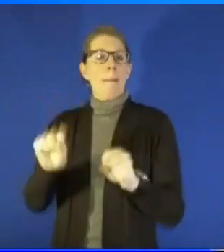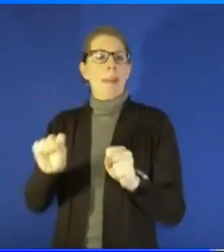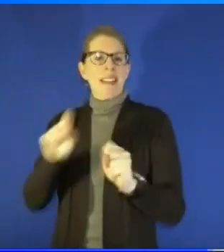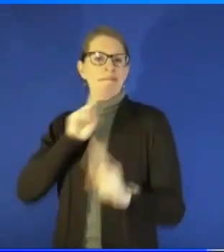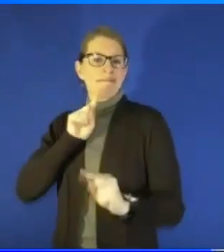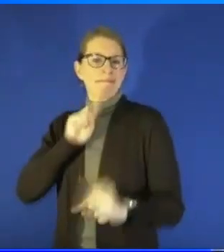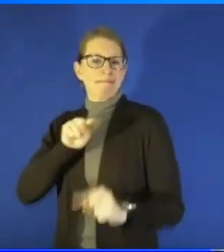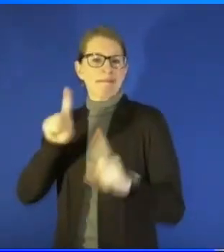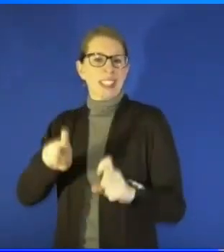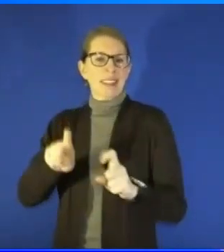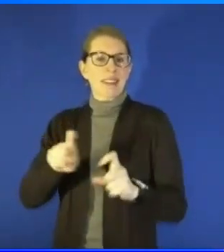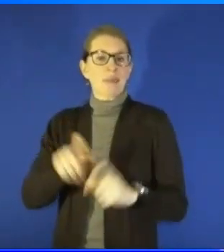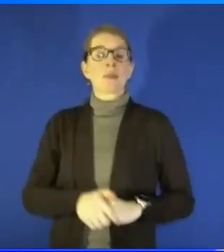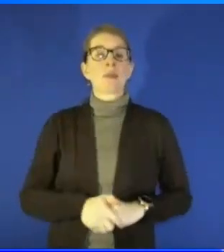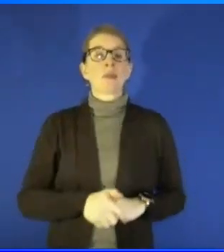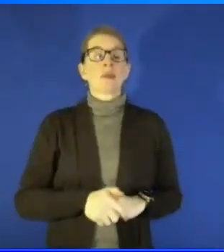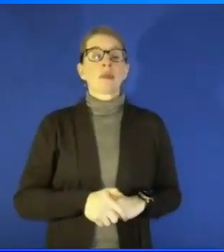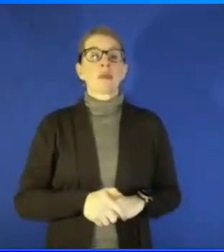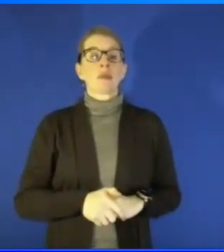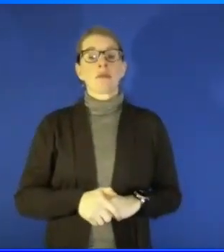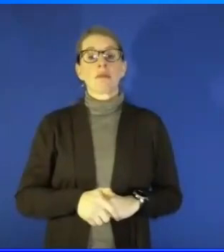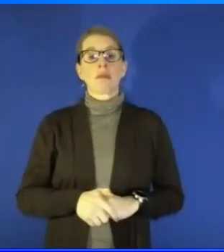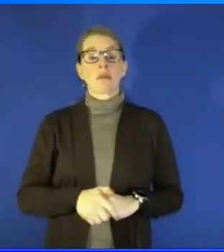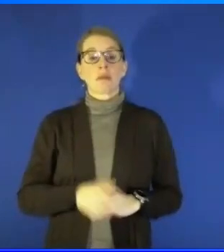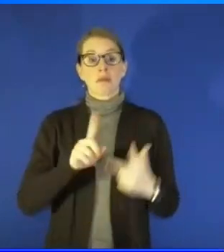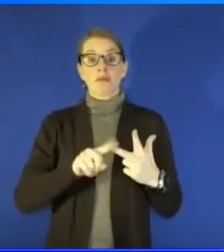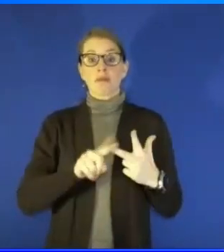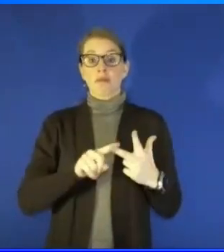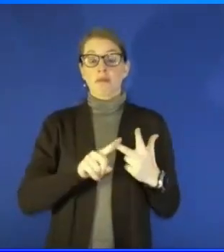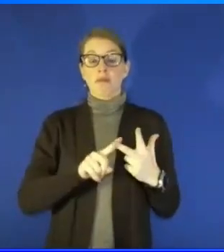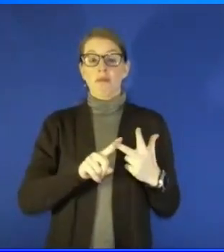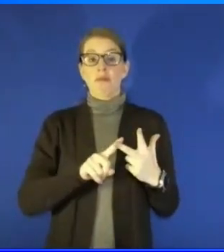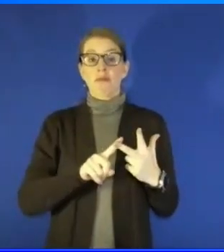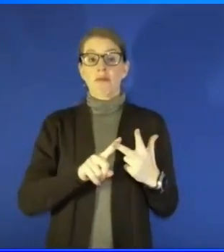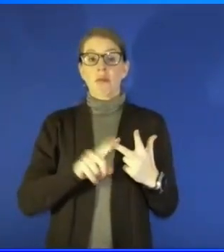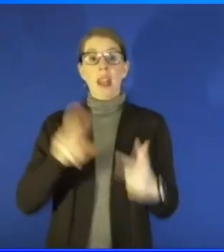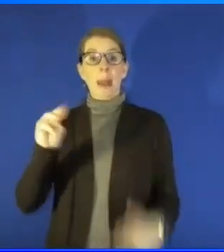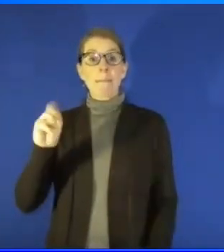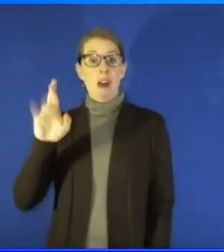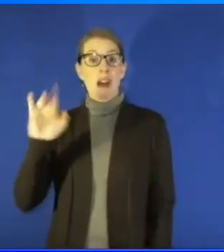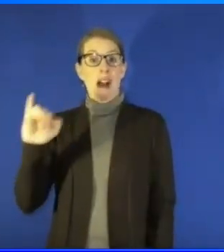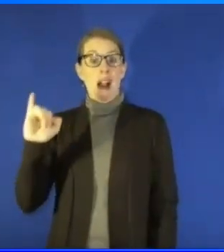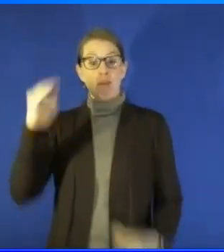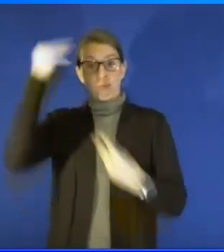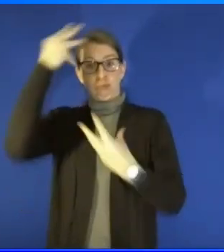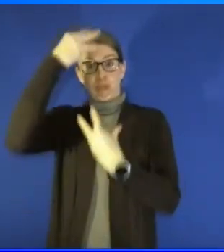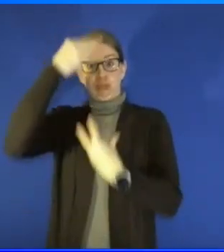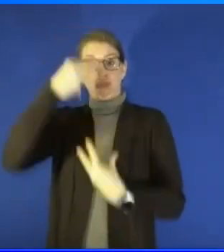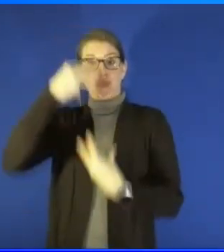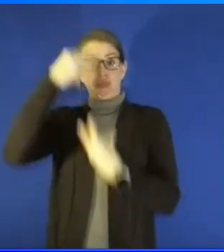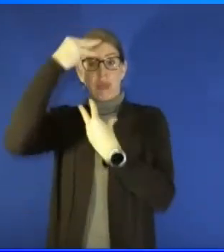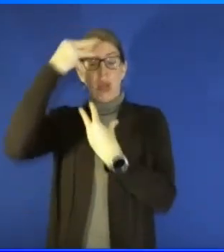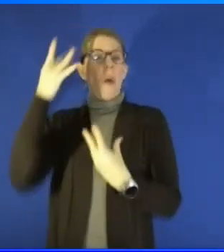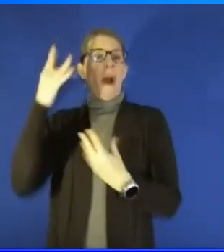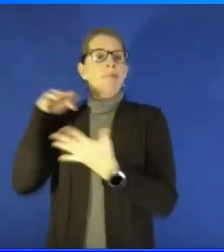then what some patients will also trigger a brain MRI for us to study the brain. So what we do